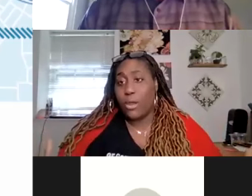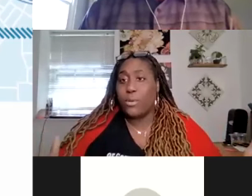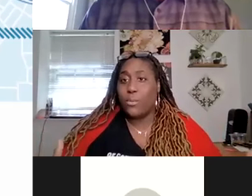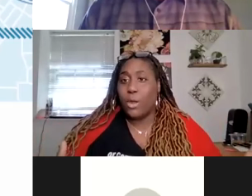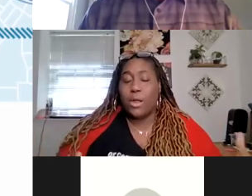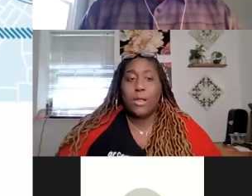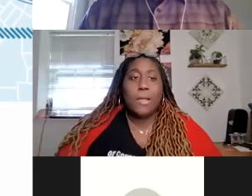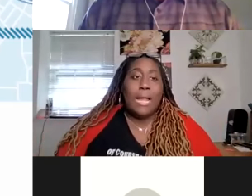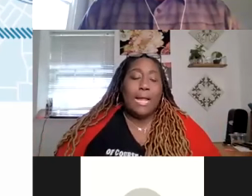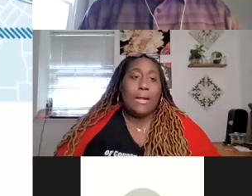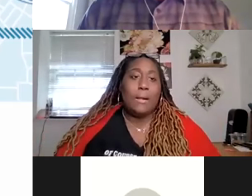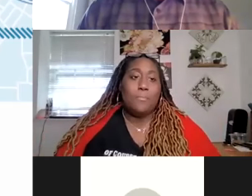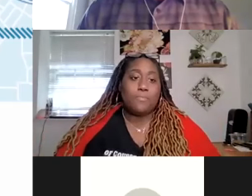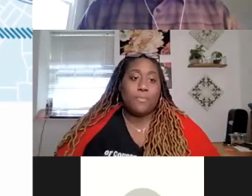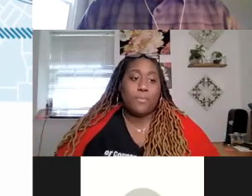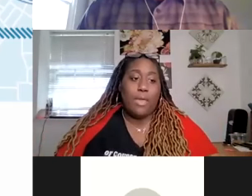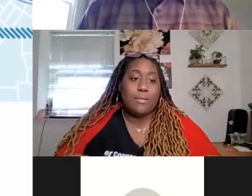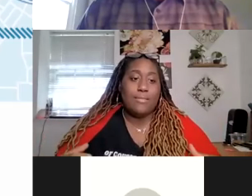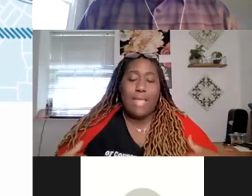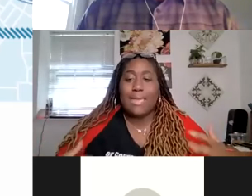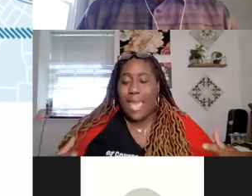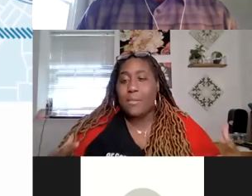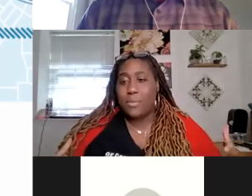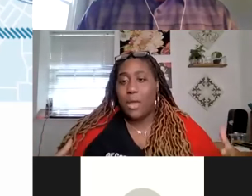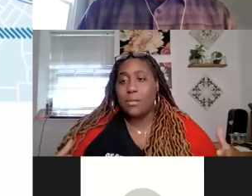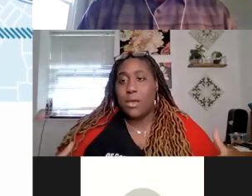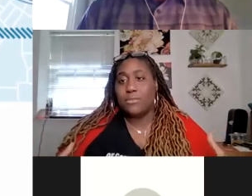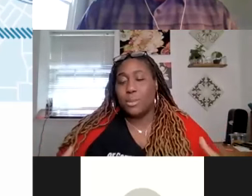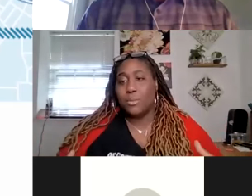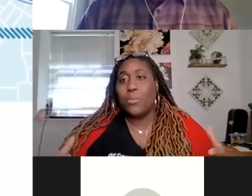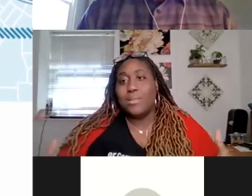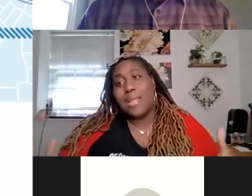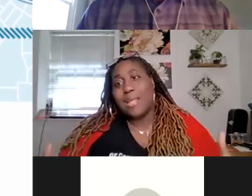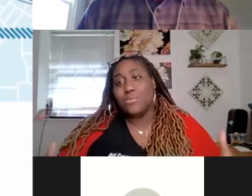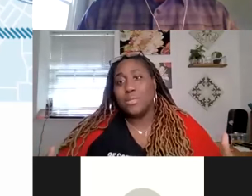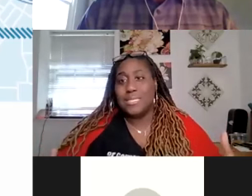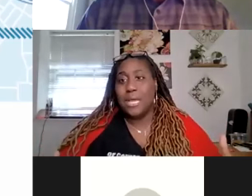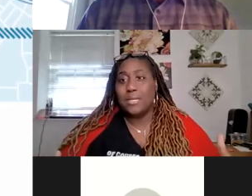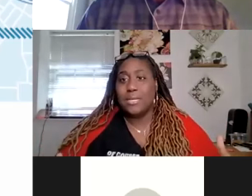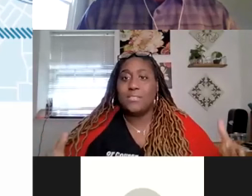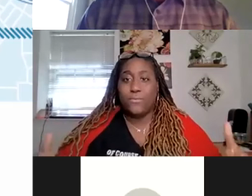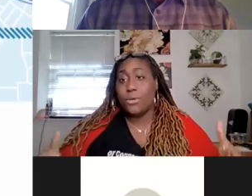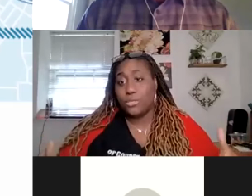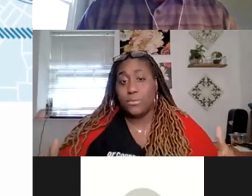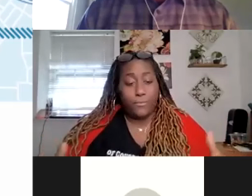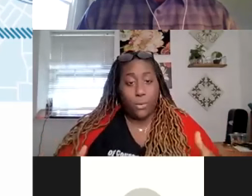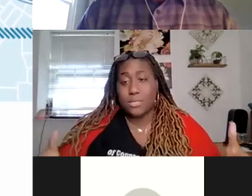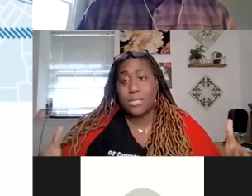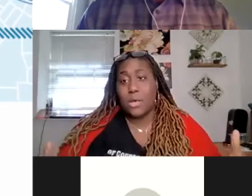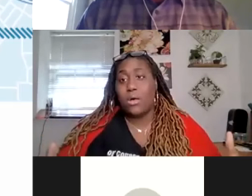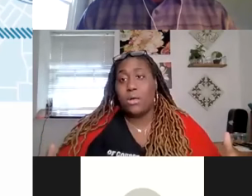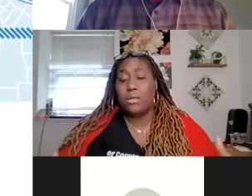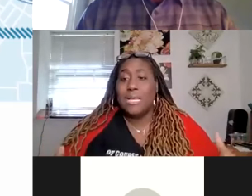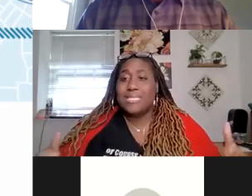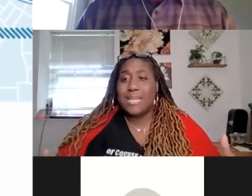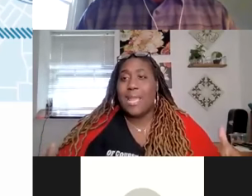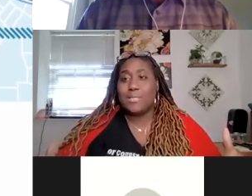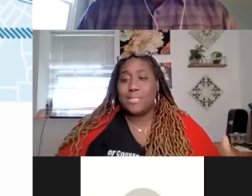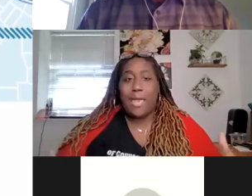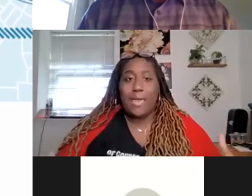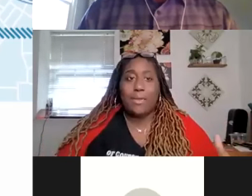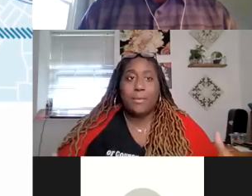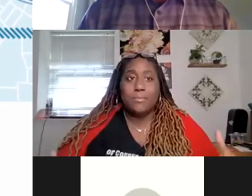with where we were. And that can be uncomfortable. But what that has really done is force us all